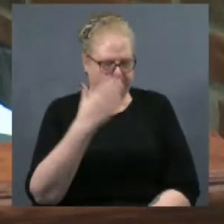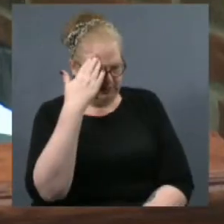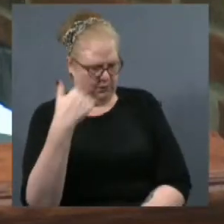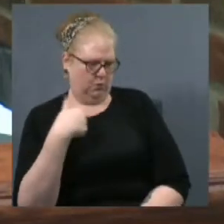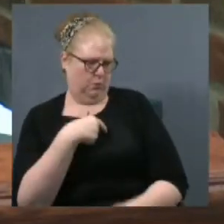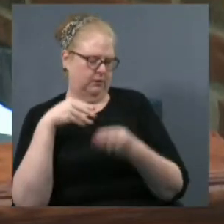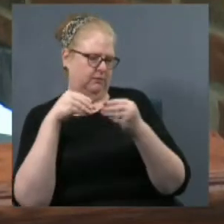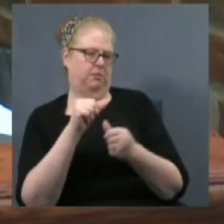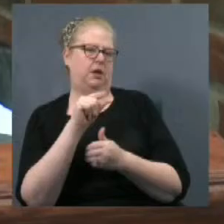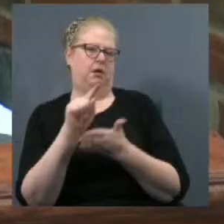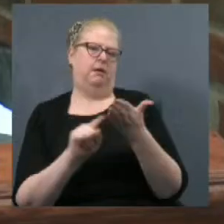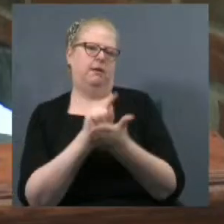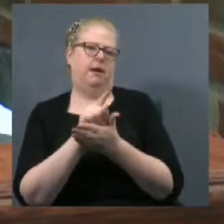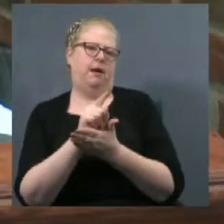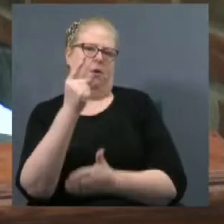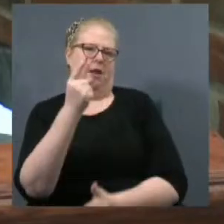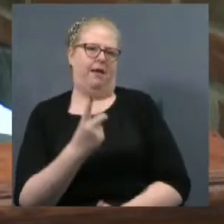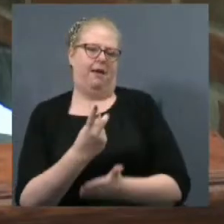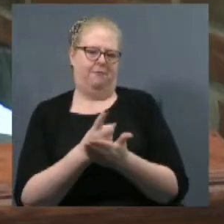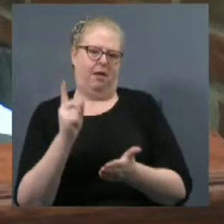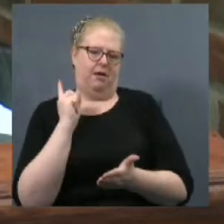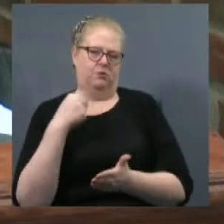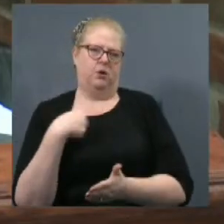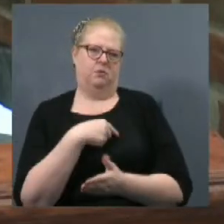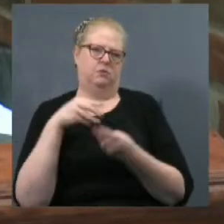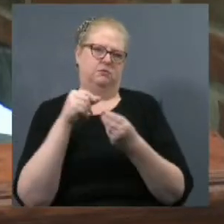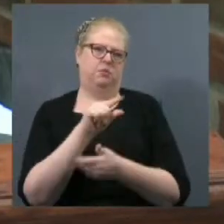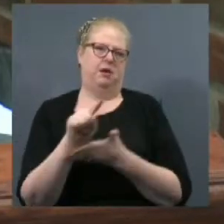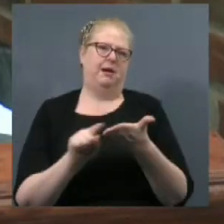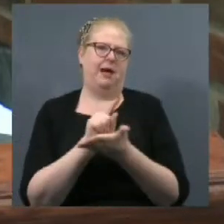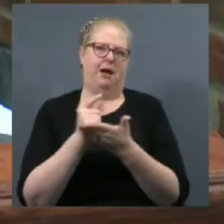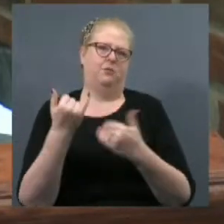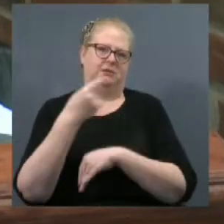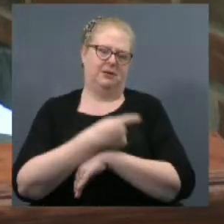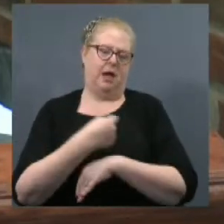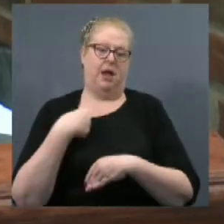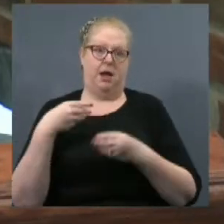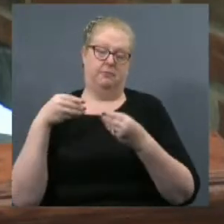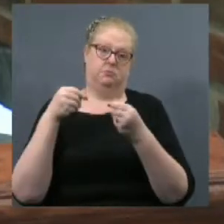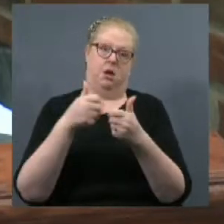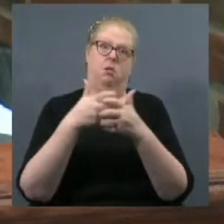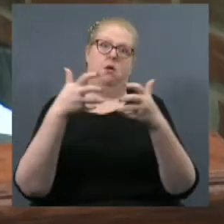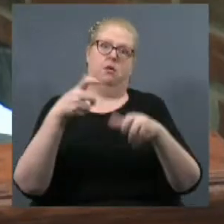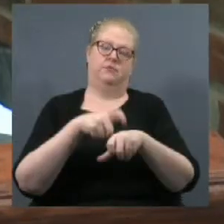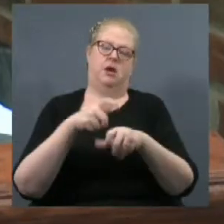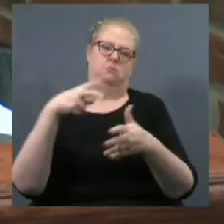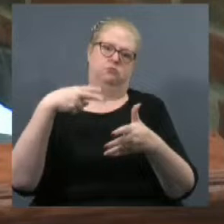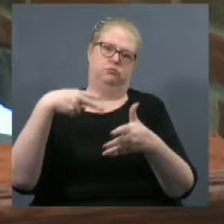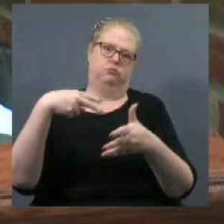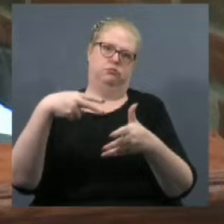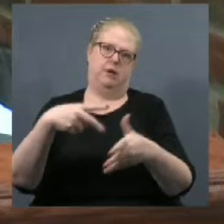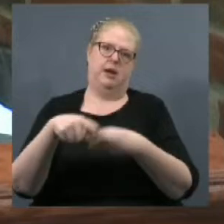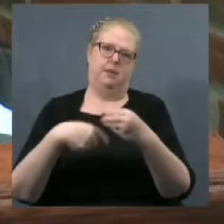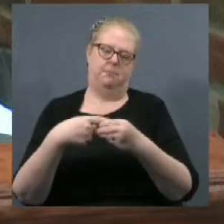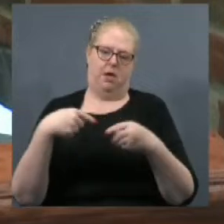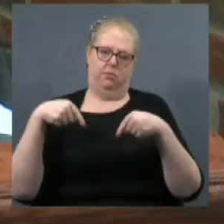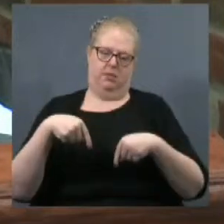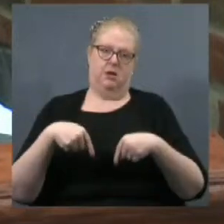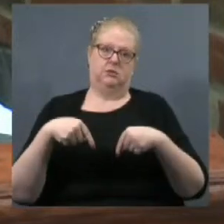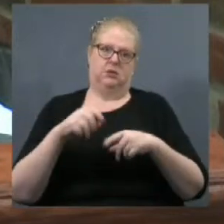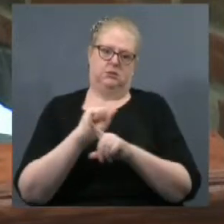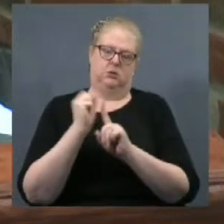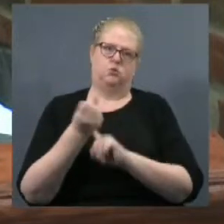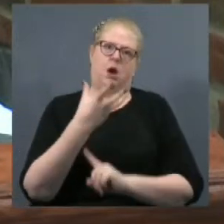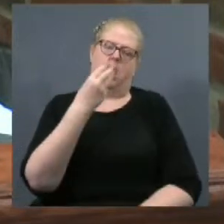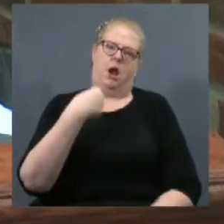hour today. And I've spent a lot of hours reading about this, and I'm frustrated that